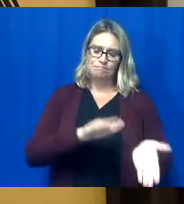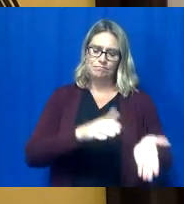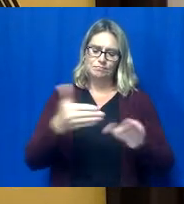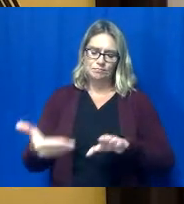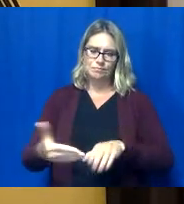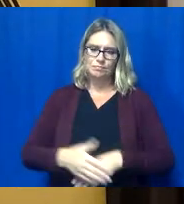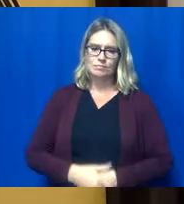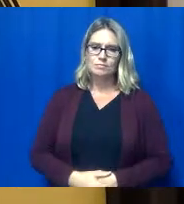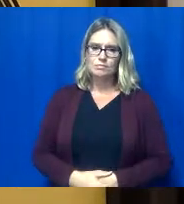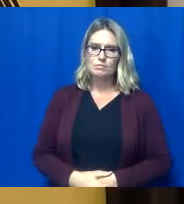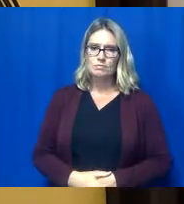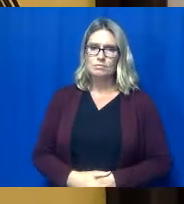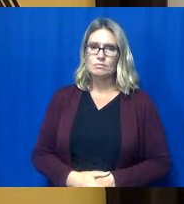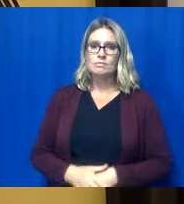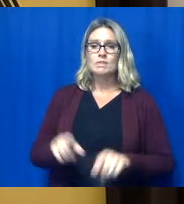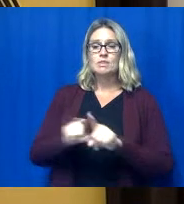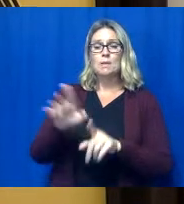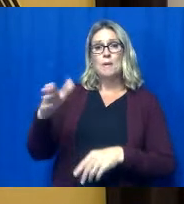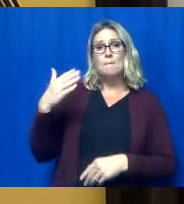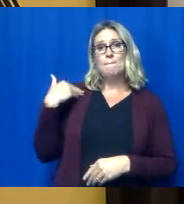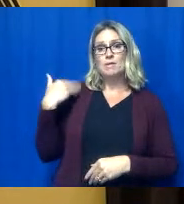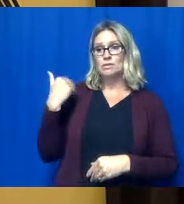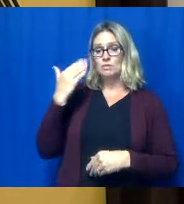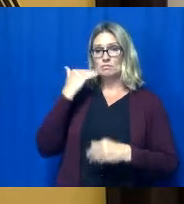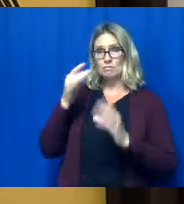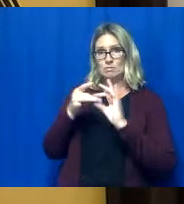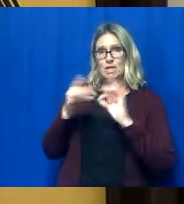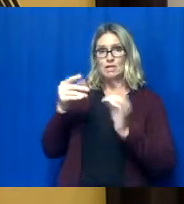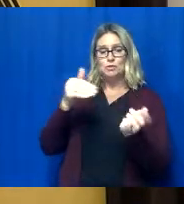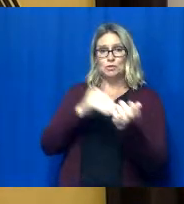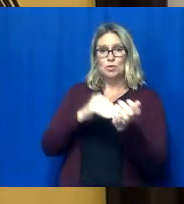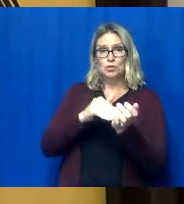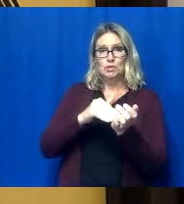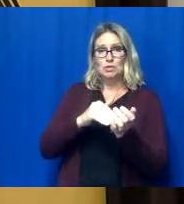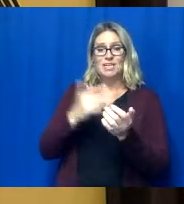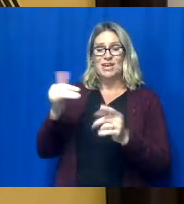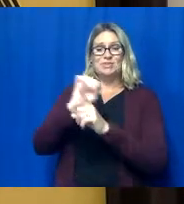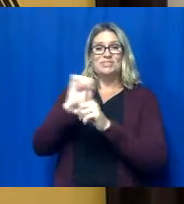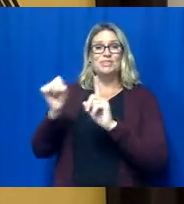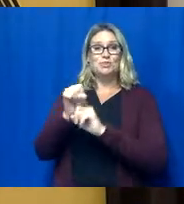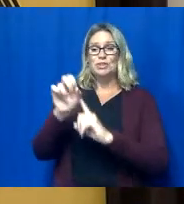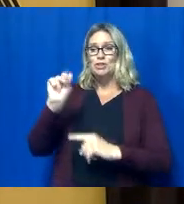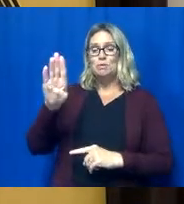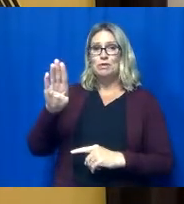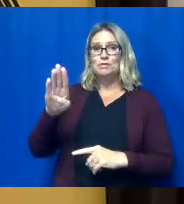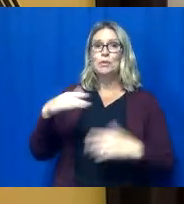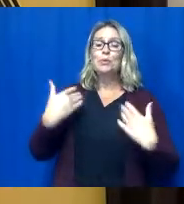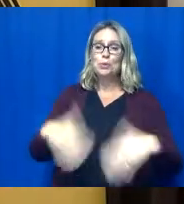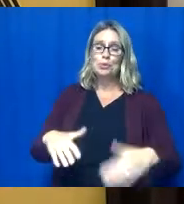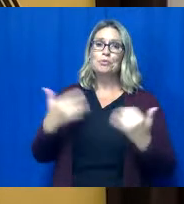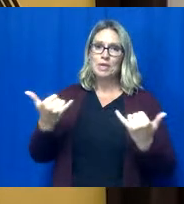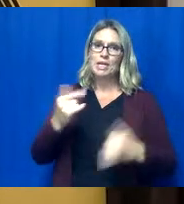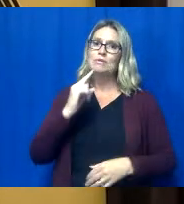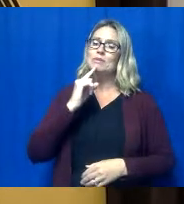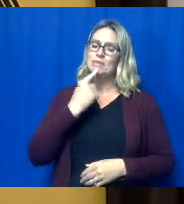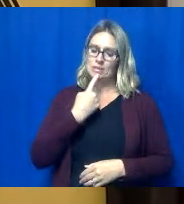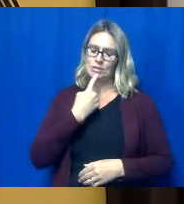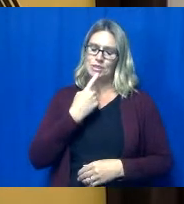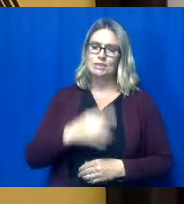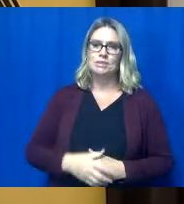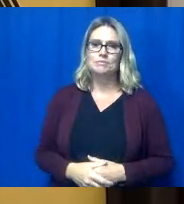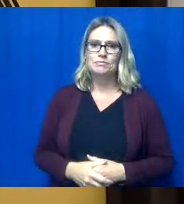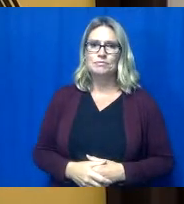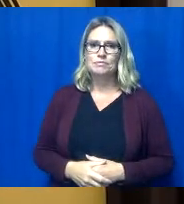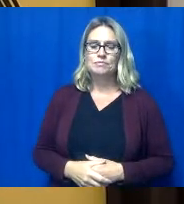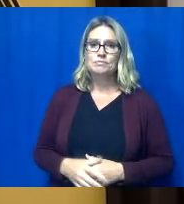As both Minister Shepherd and Dr. Russell explained, the situation we currently face in New Brunswick is indeed serious. That is why, on the advice